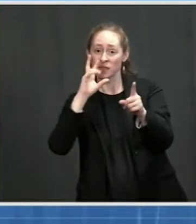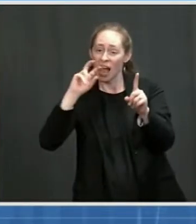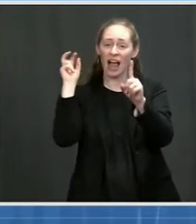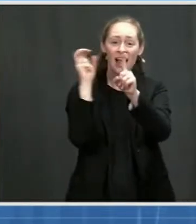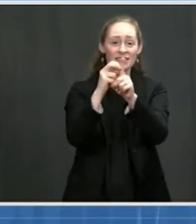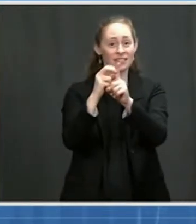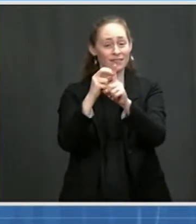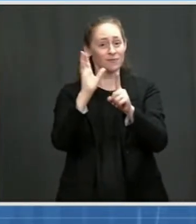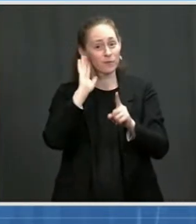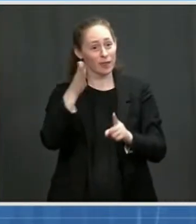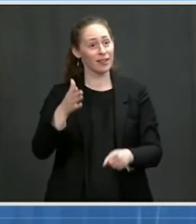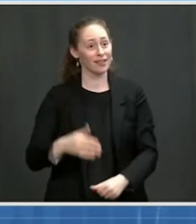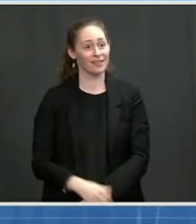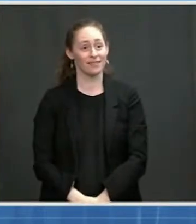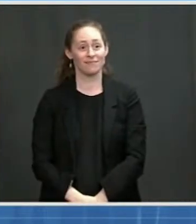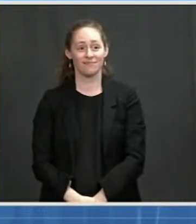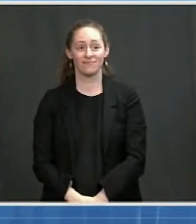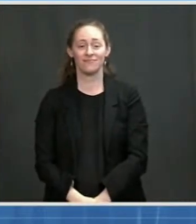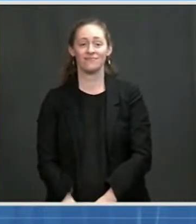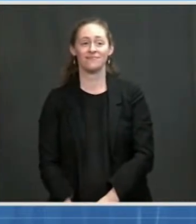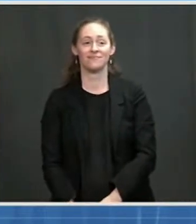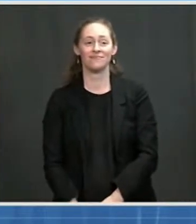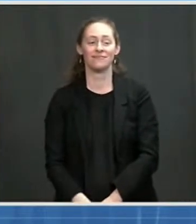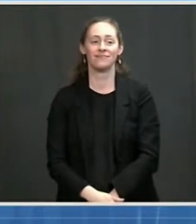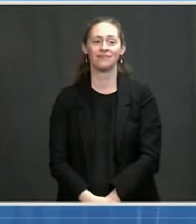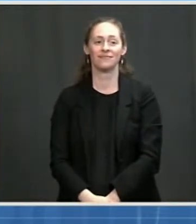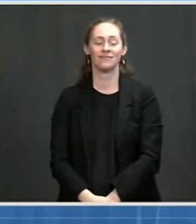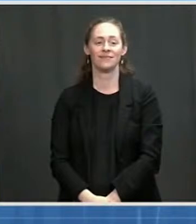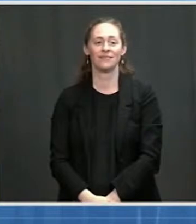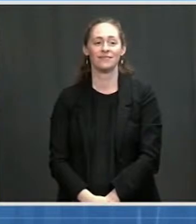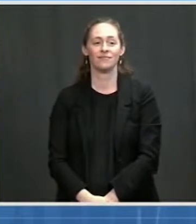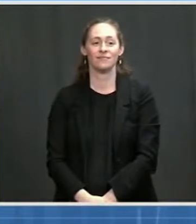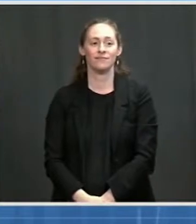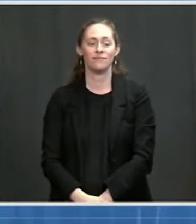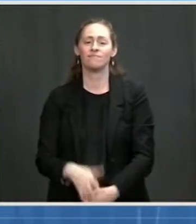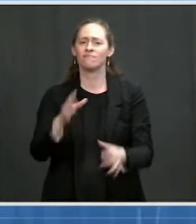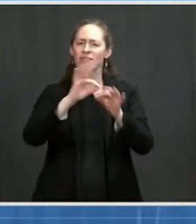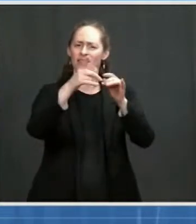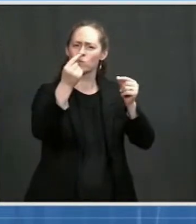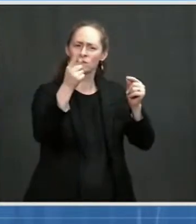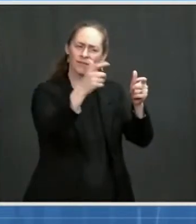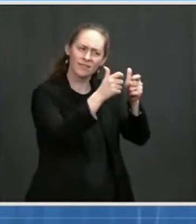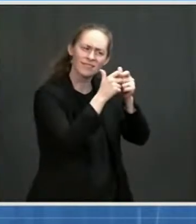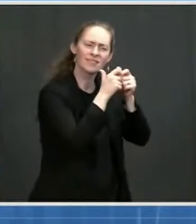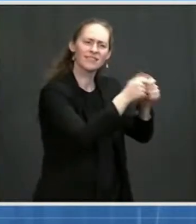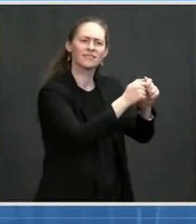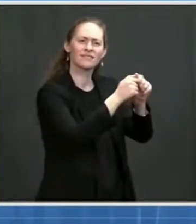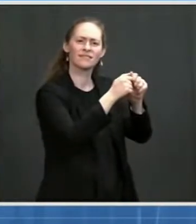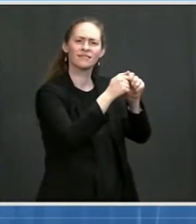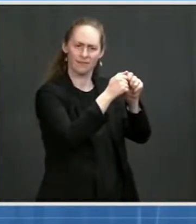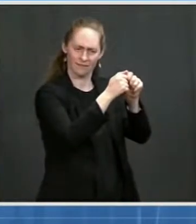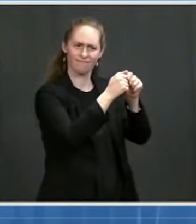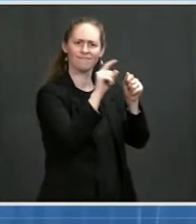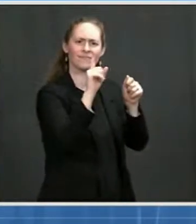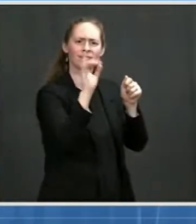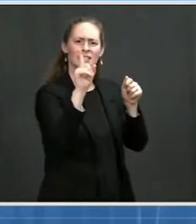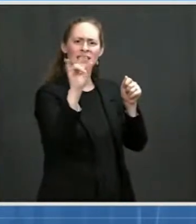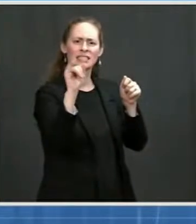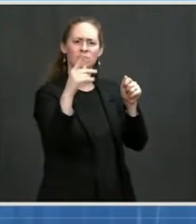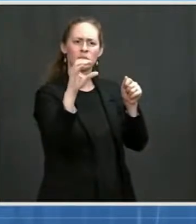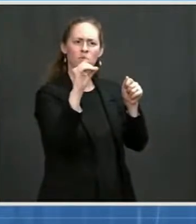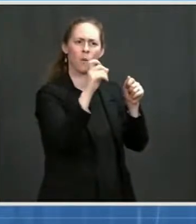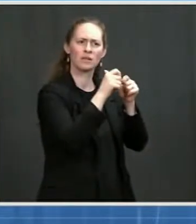your zip code to 438-829 or walk into one of the more than 20,000 locations where you don't even need an